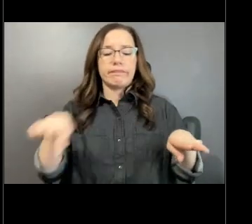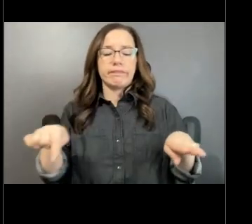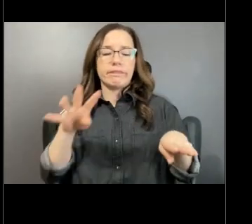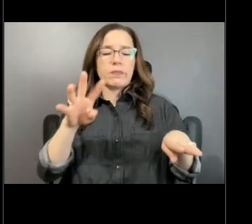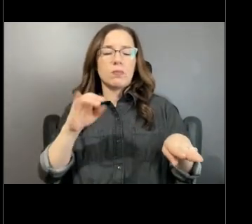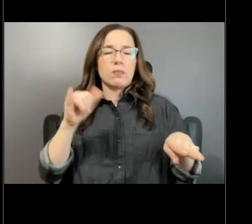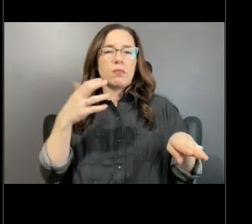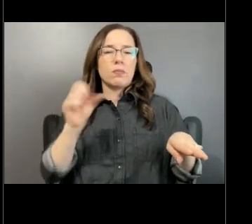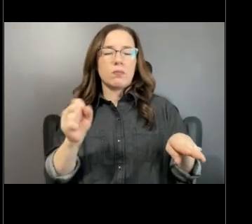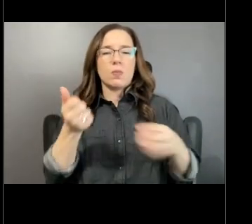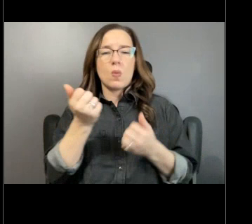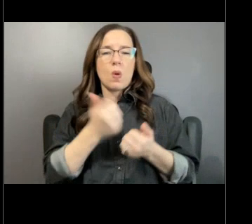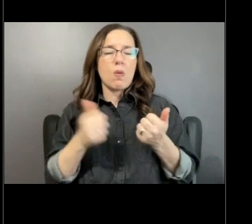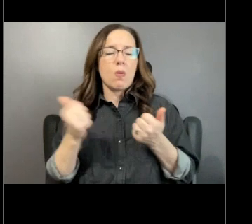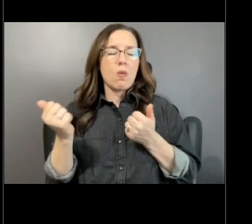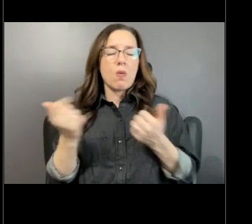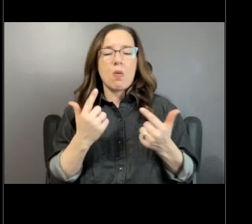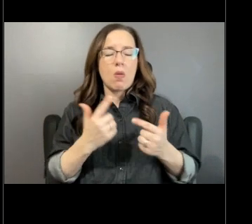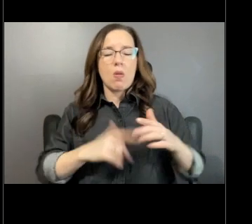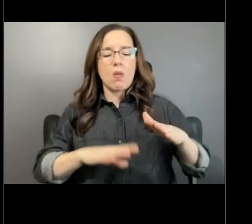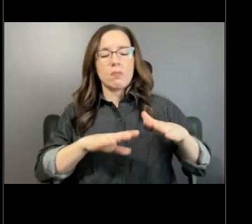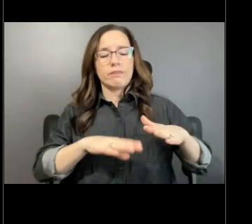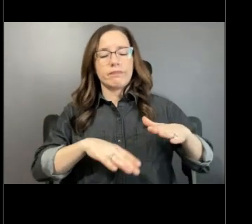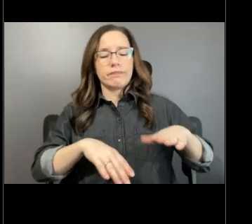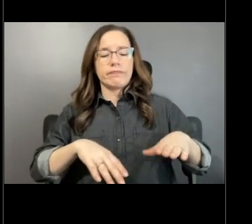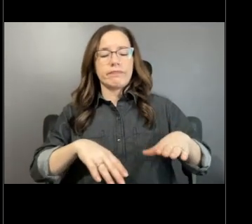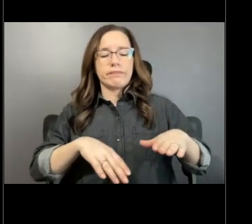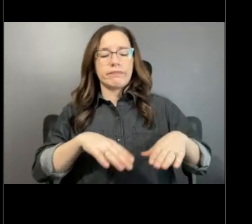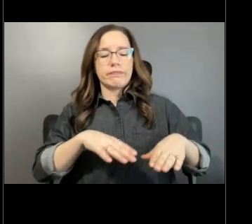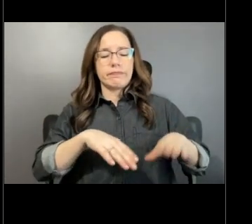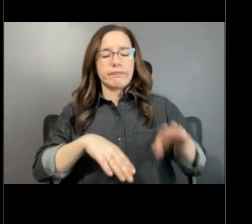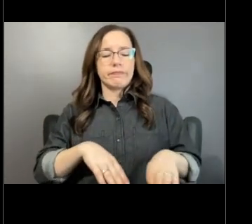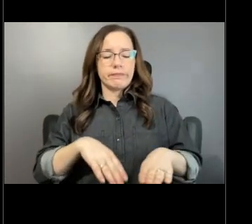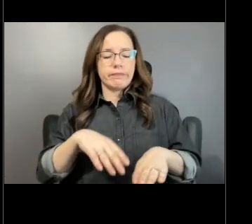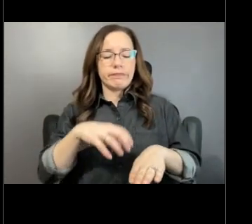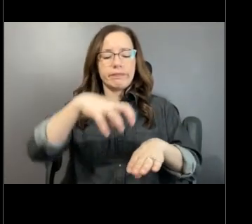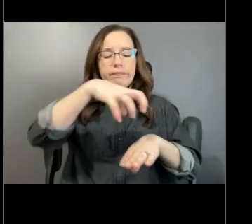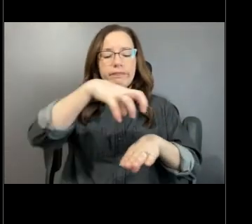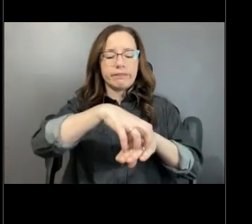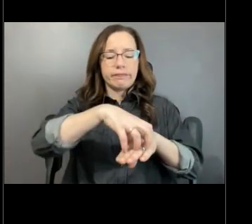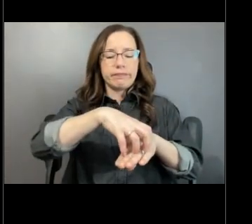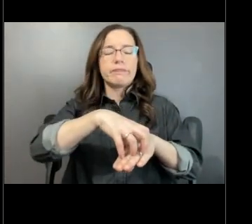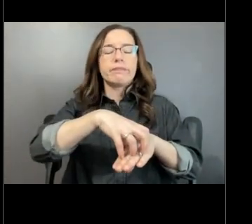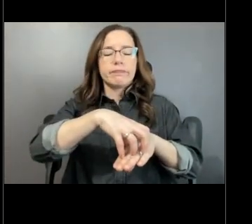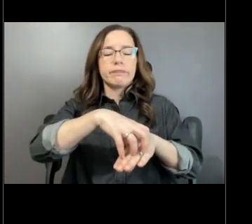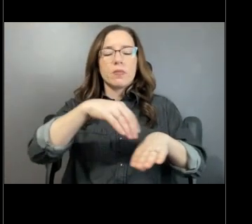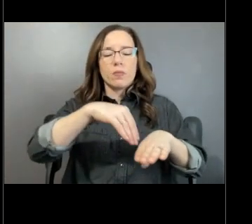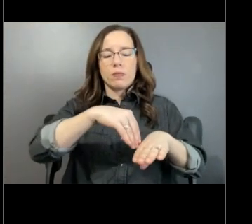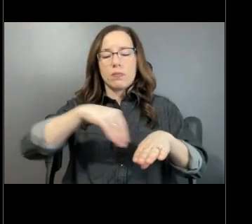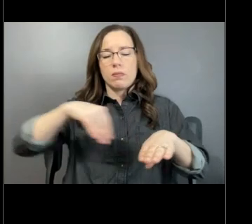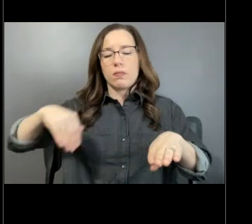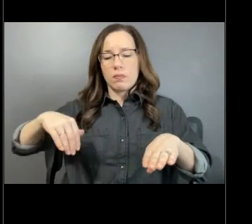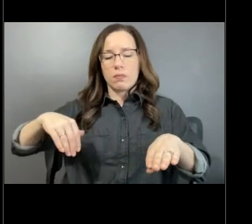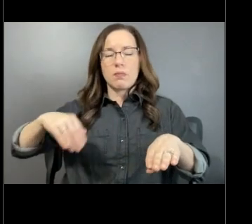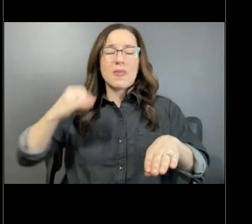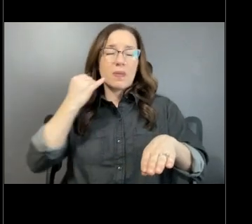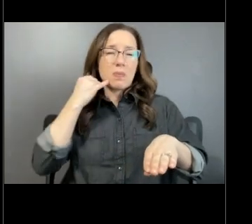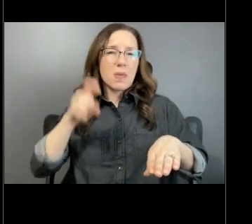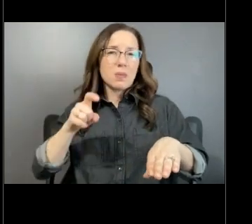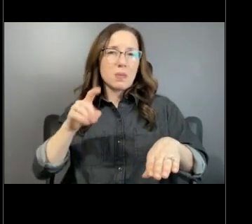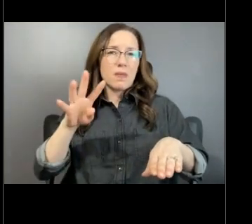opposing base cabinets, countertops, appliances, and walls.